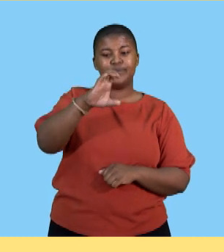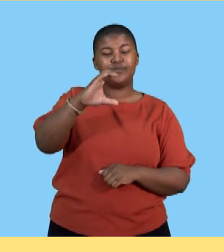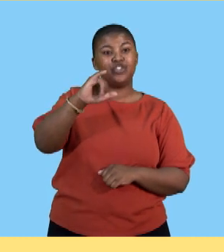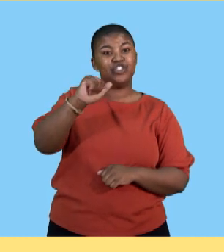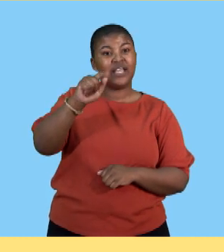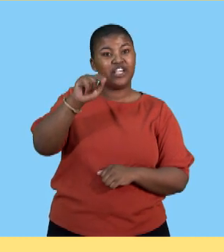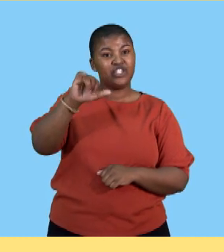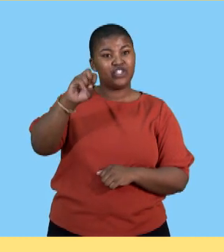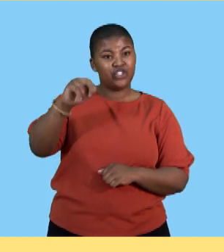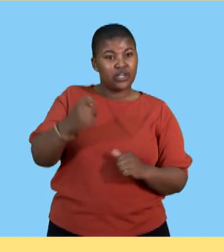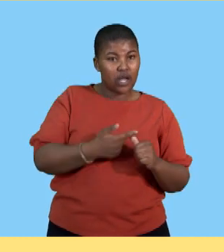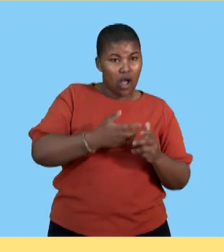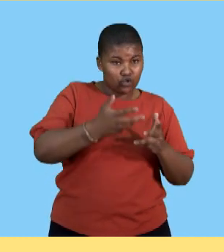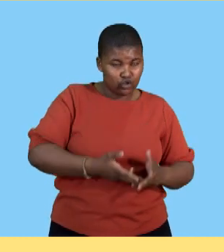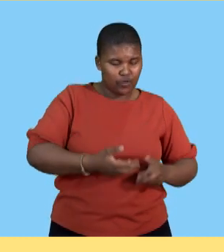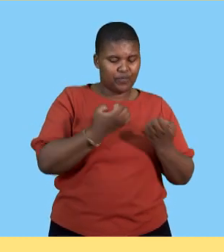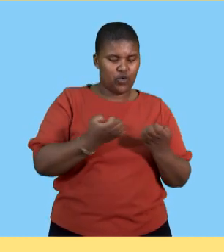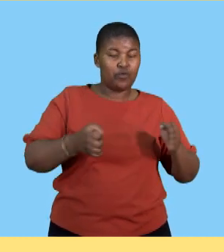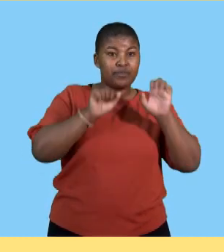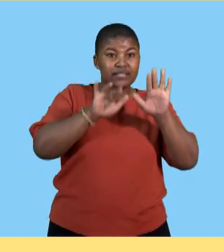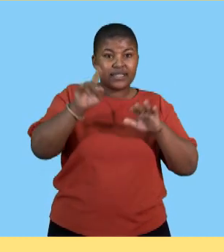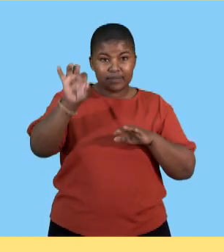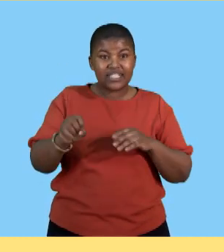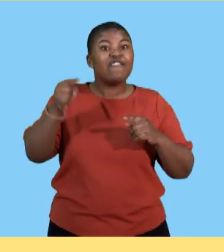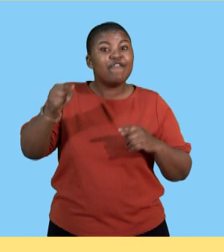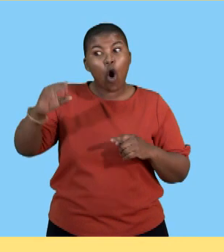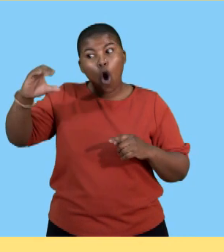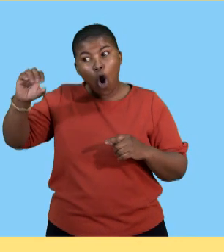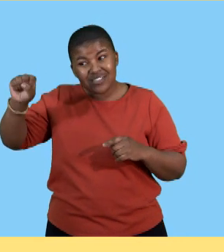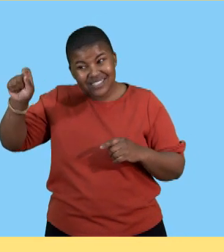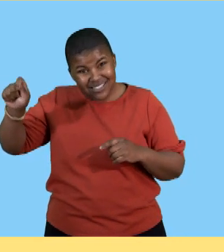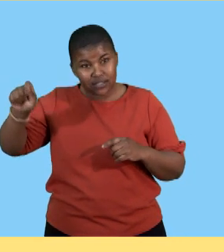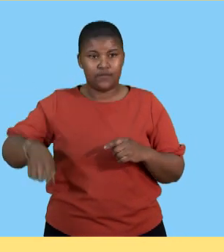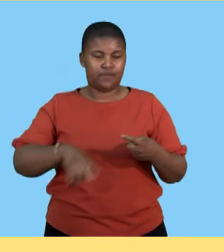depreciation is calculated as follows. Equipment at 10% on cost.